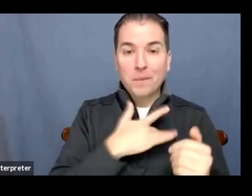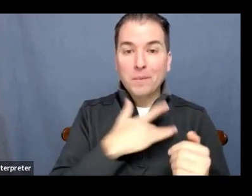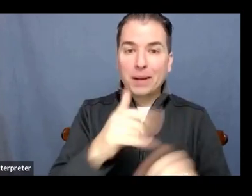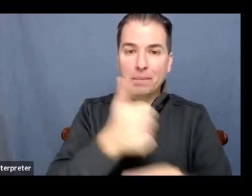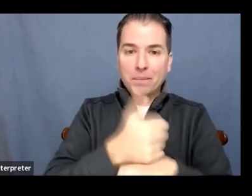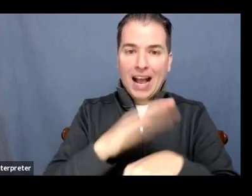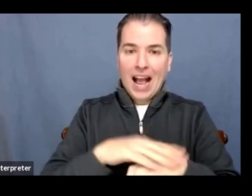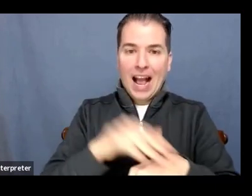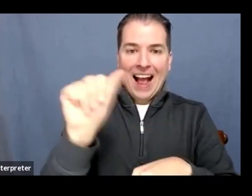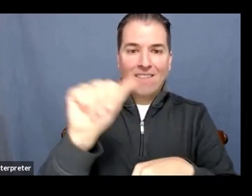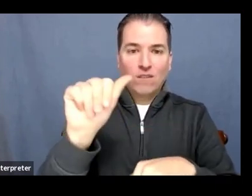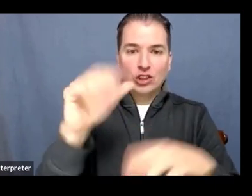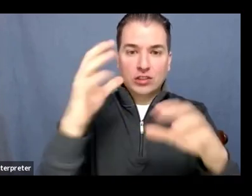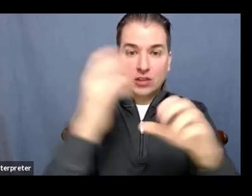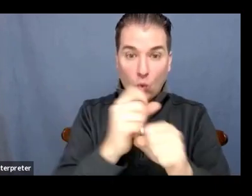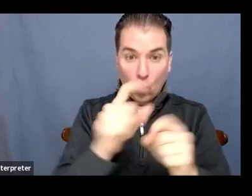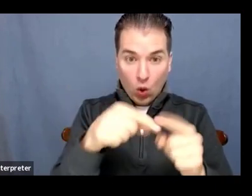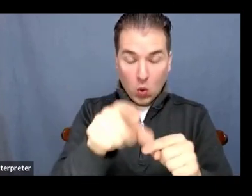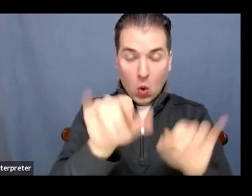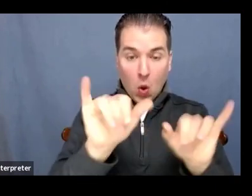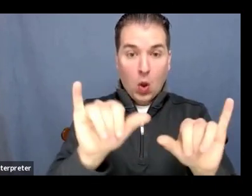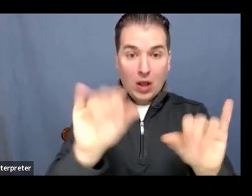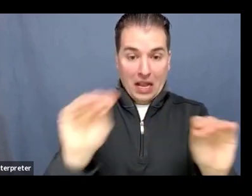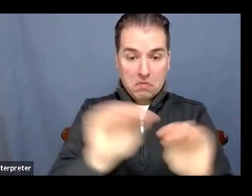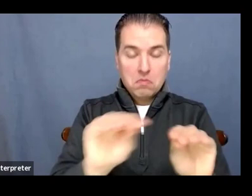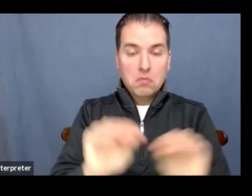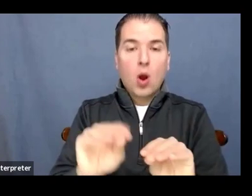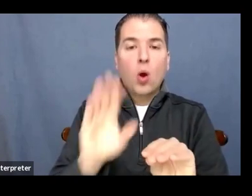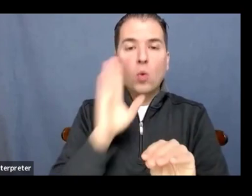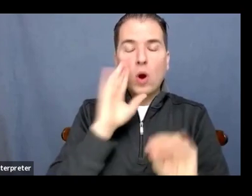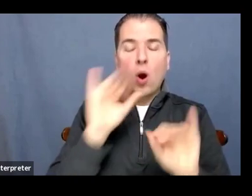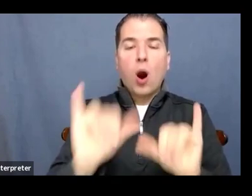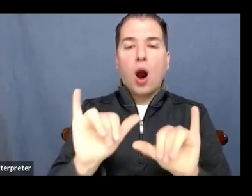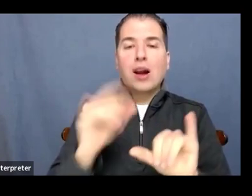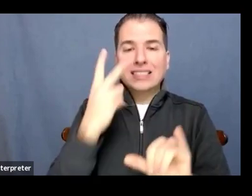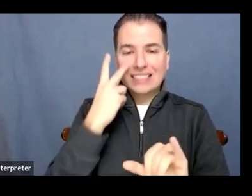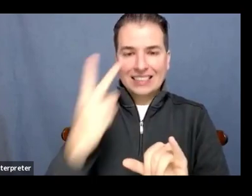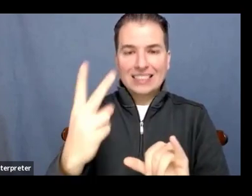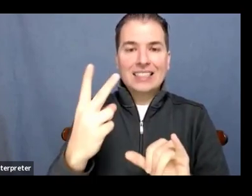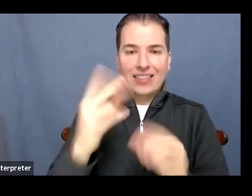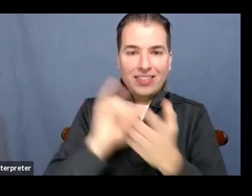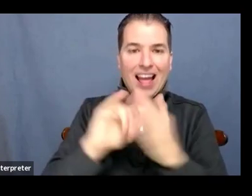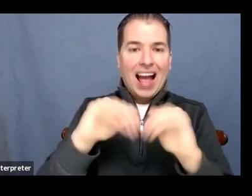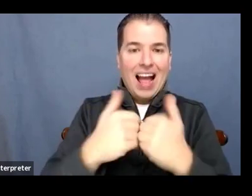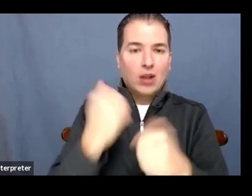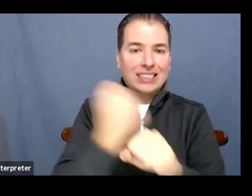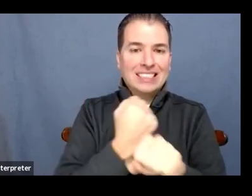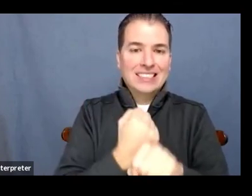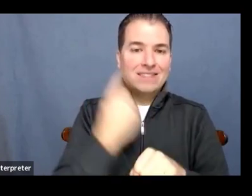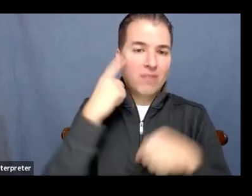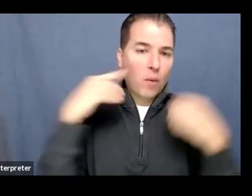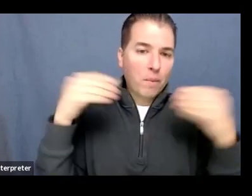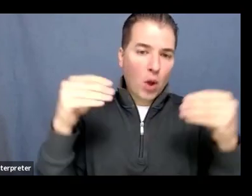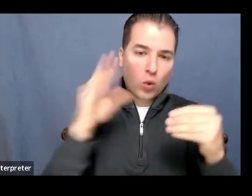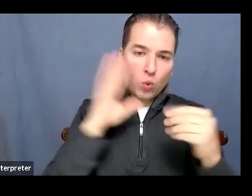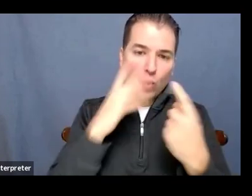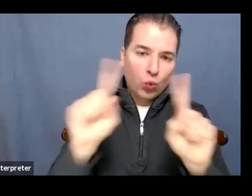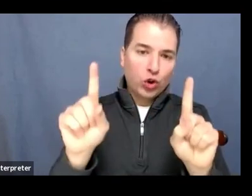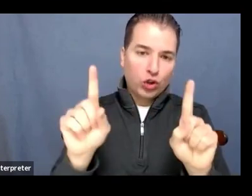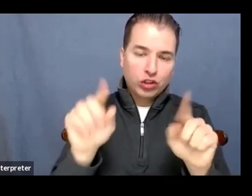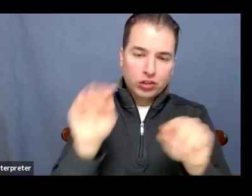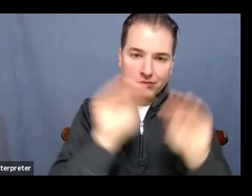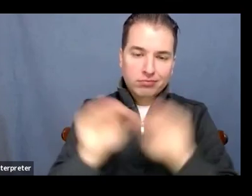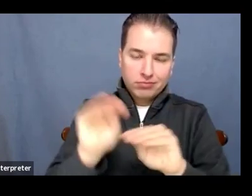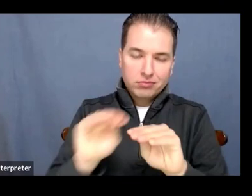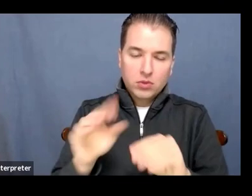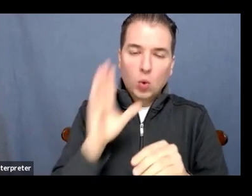terms, it becomes workable in the analysis, and you'll see that as we go forward. Okay, thank you. Yep, okay.